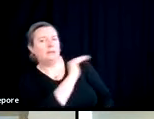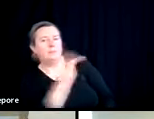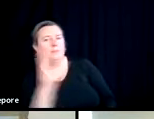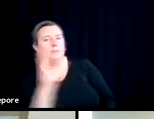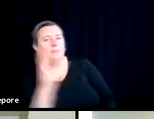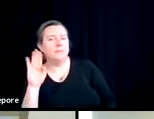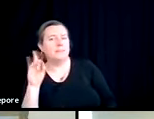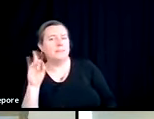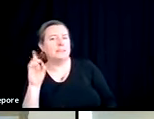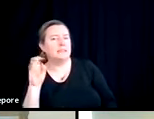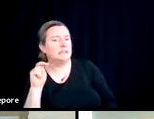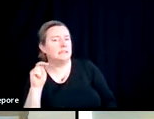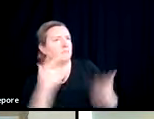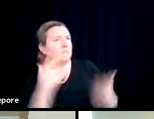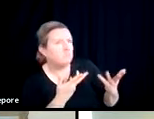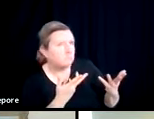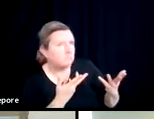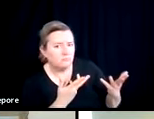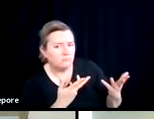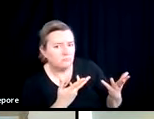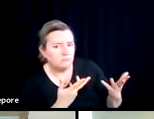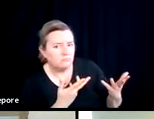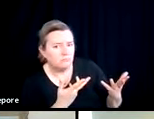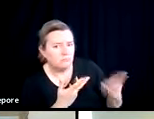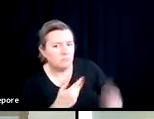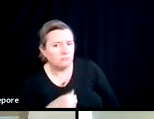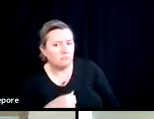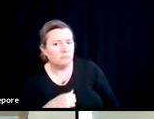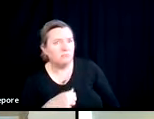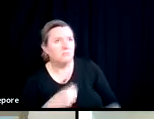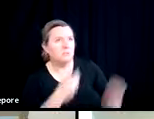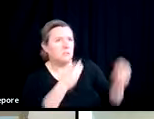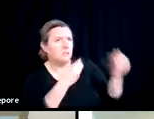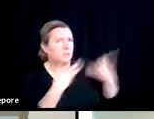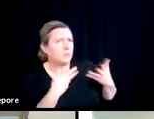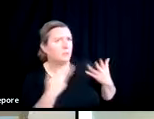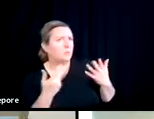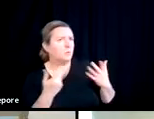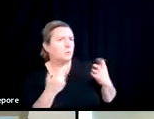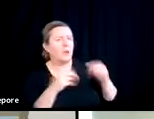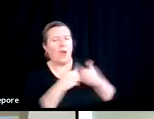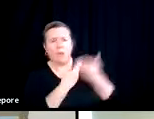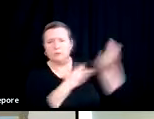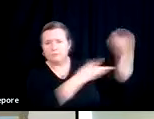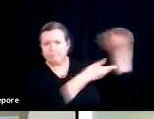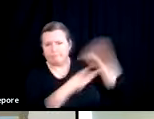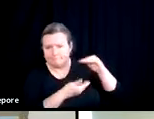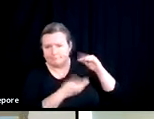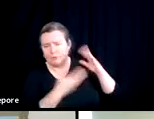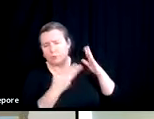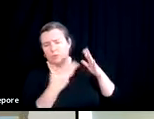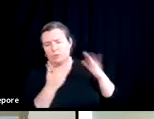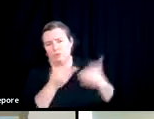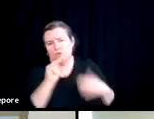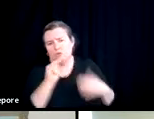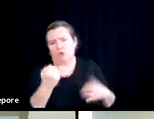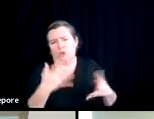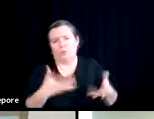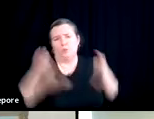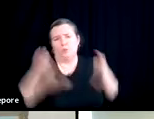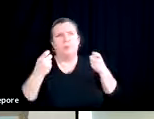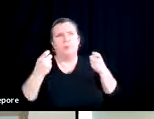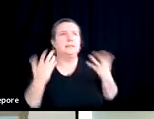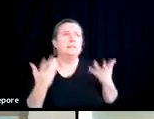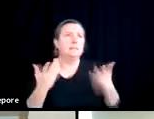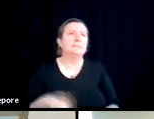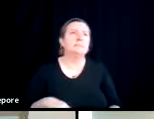us those doses quickly. I don't have information in front of me on the declining childhood